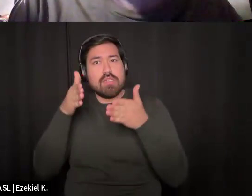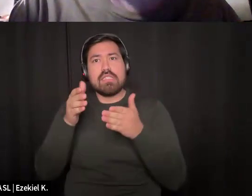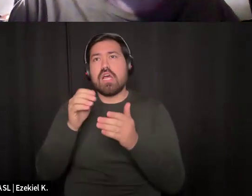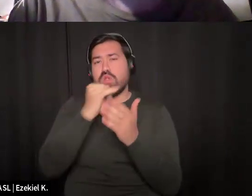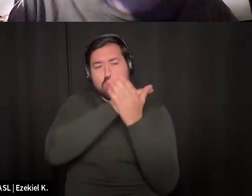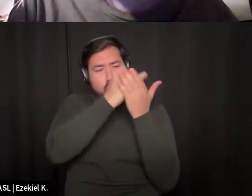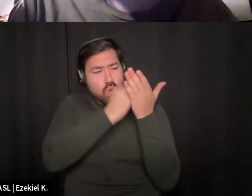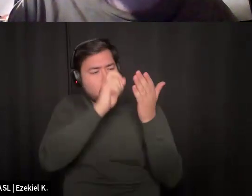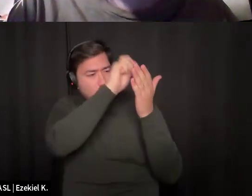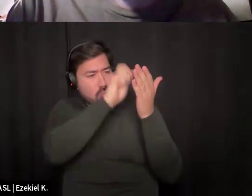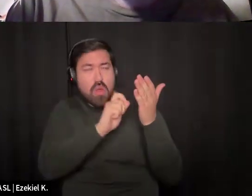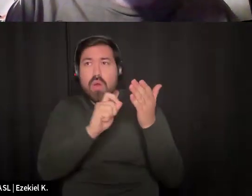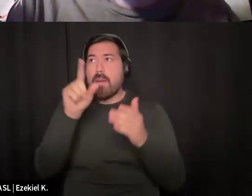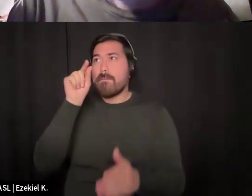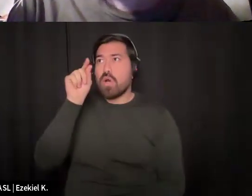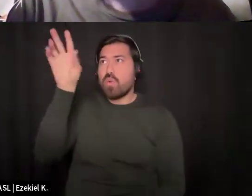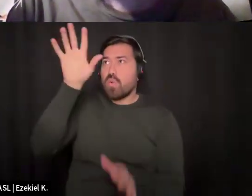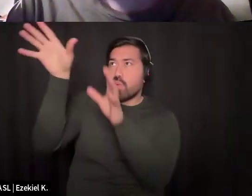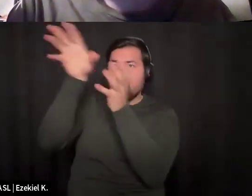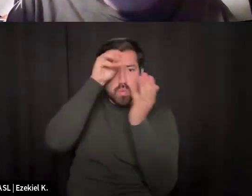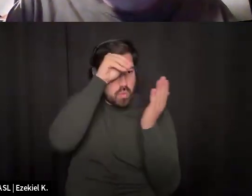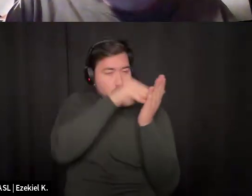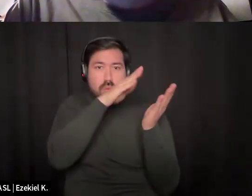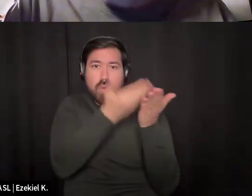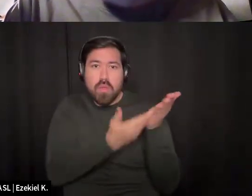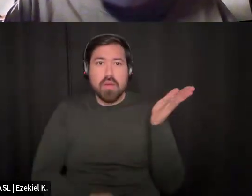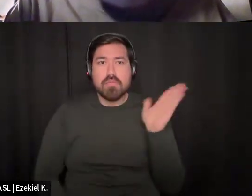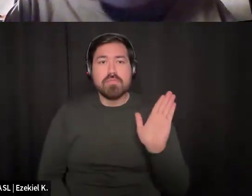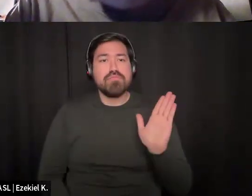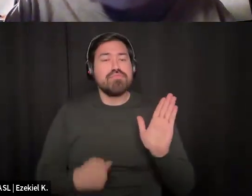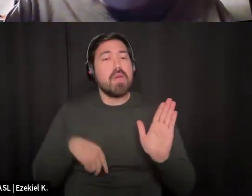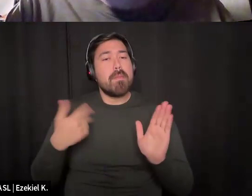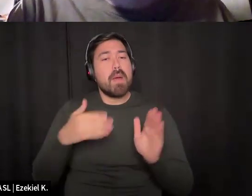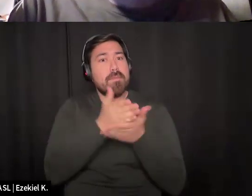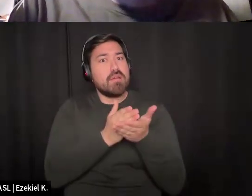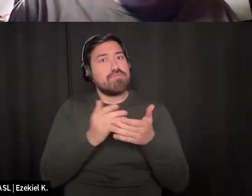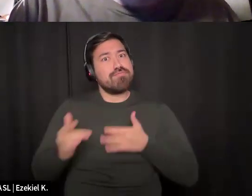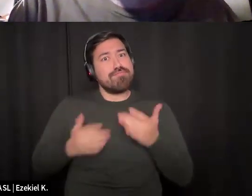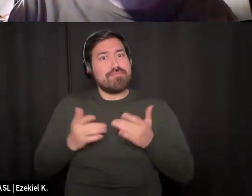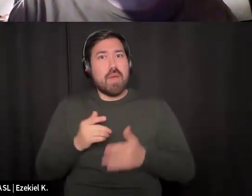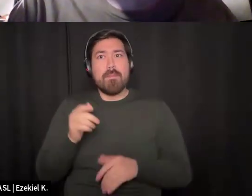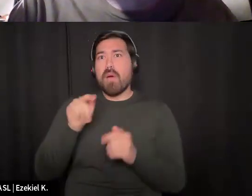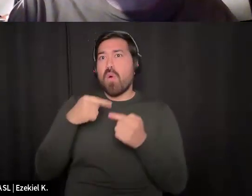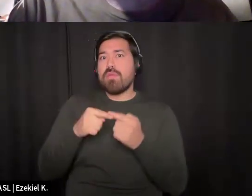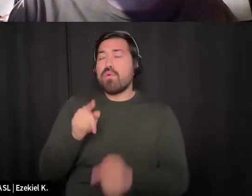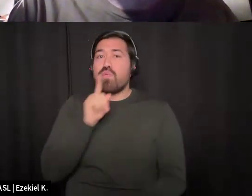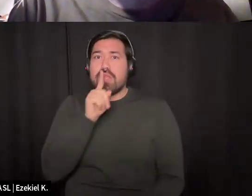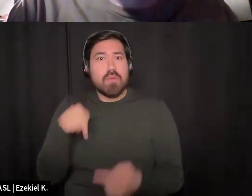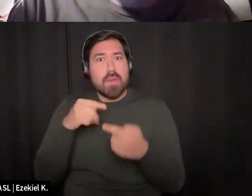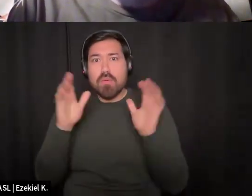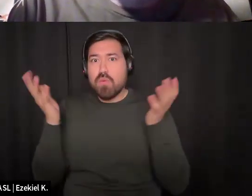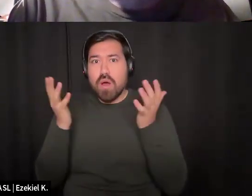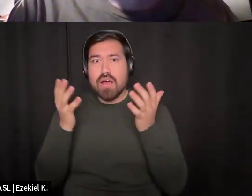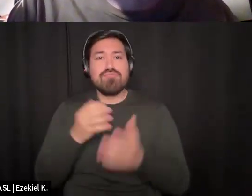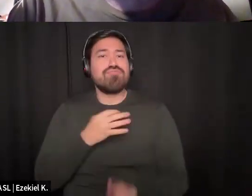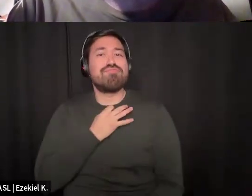sketching. But it was so fun because part of what that was about was curiosity,